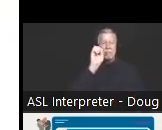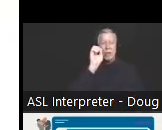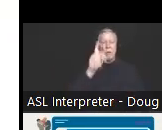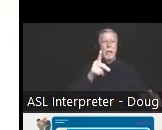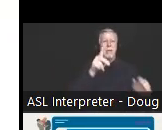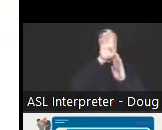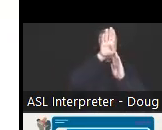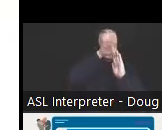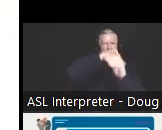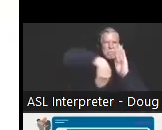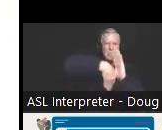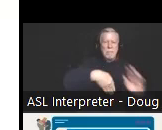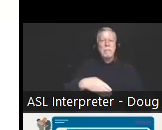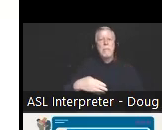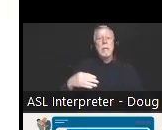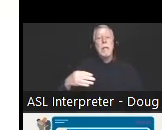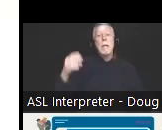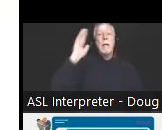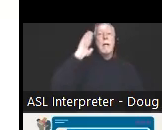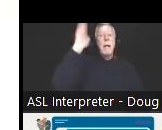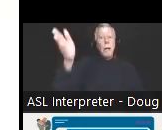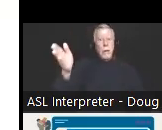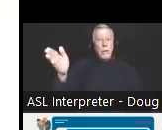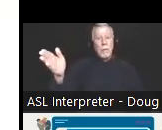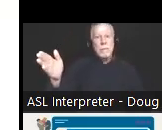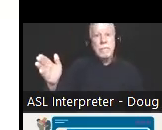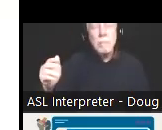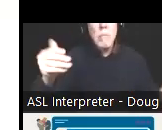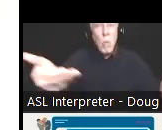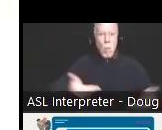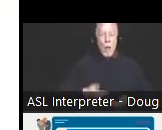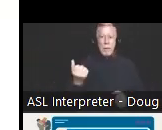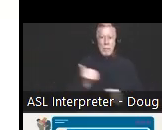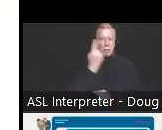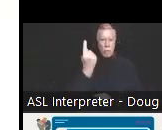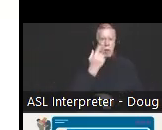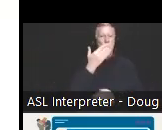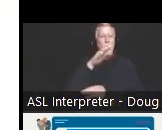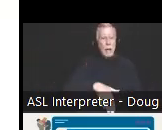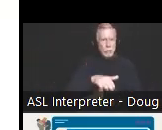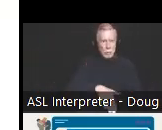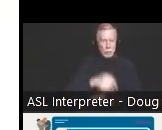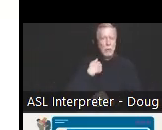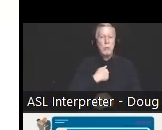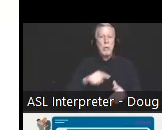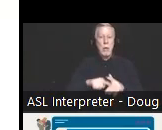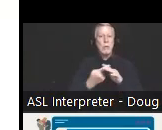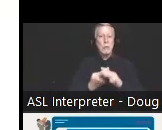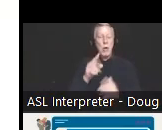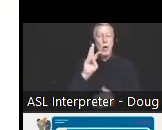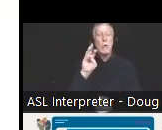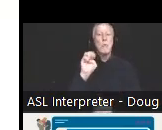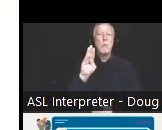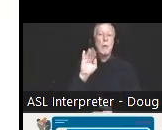All right. Well, welcome everyone. Good afternoon. We are going to start our webinar, and this is part of